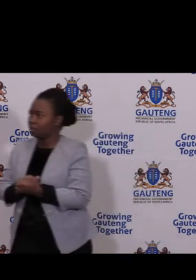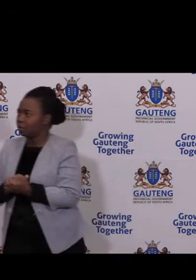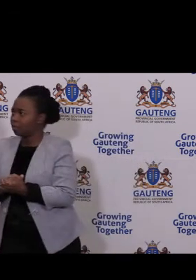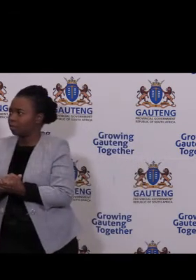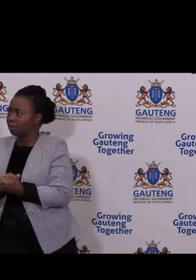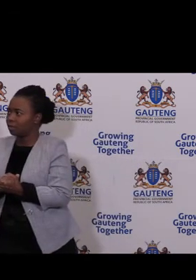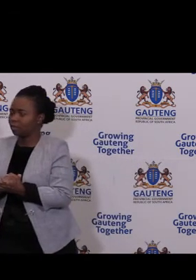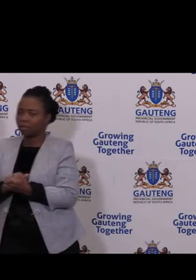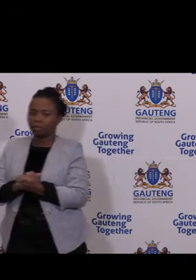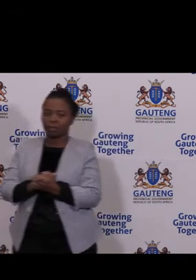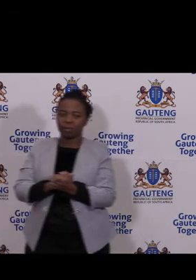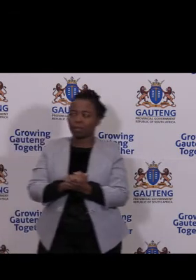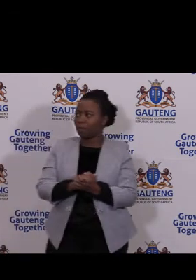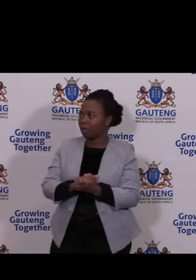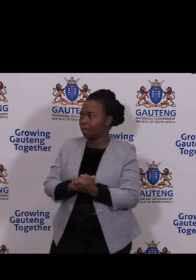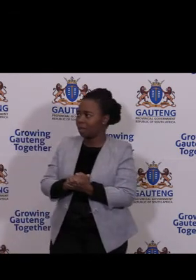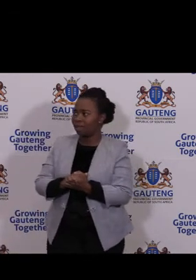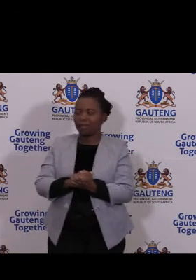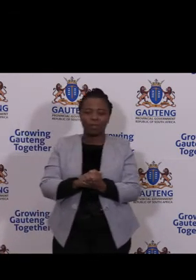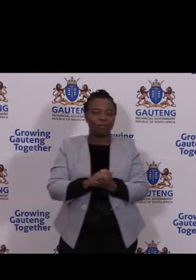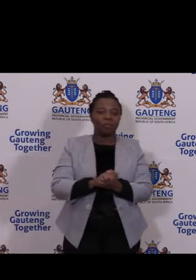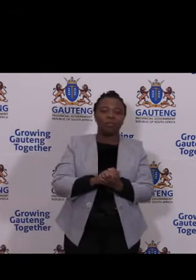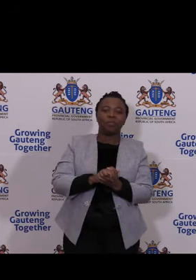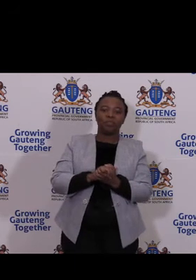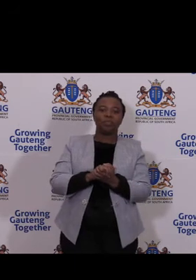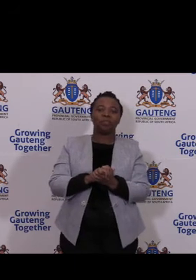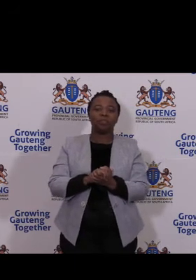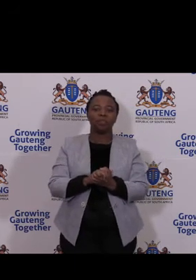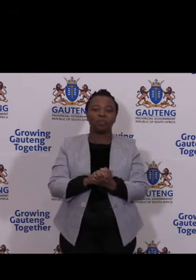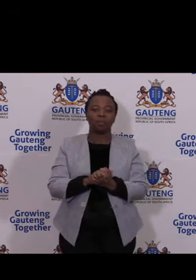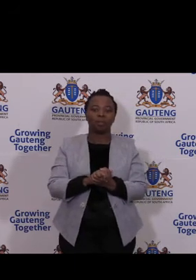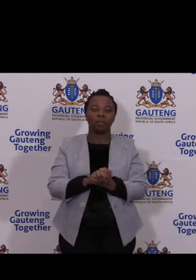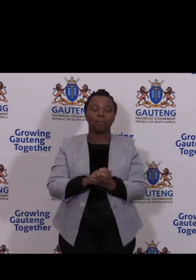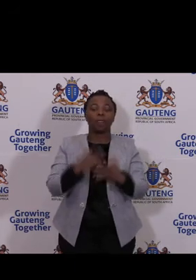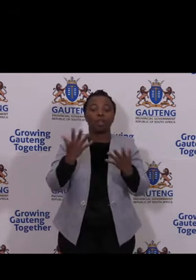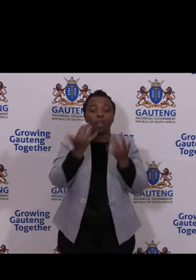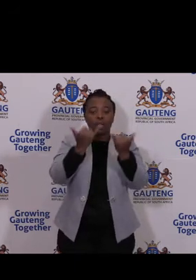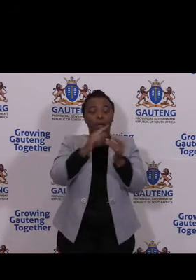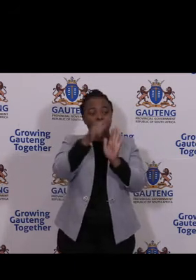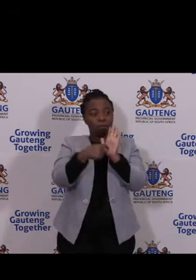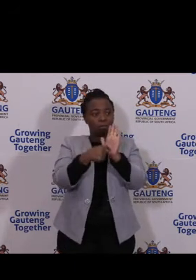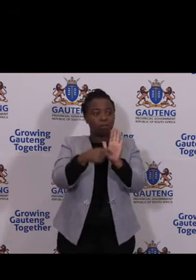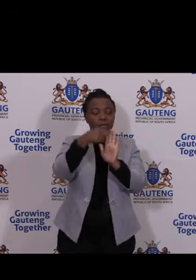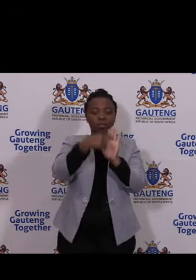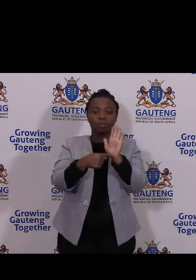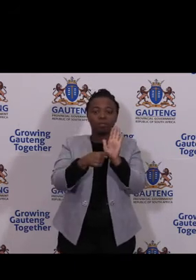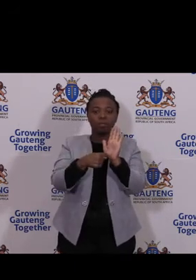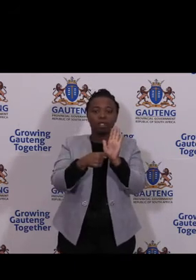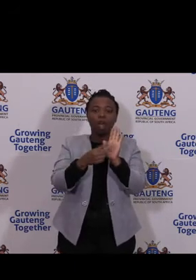This is a scenario models that we have put up before, so we'll just continuously put up here for a quick reference on